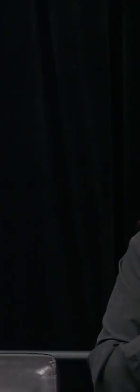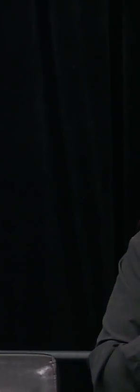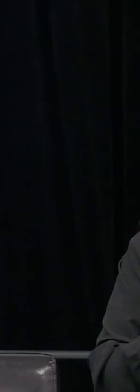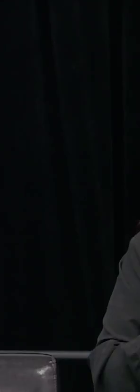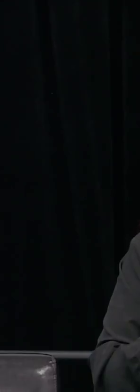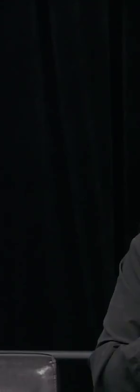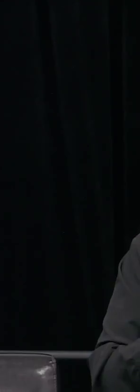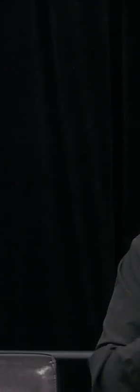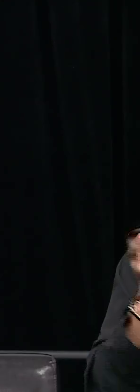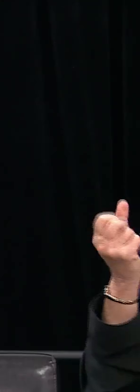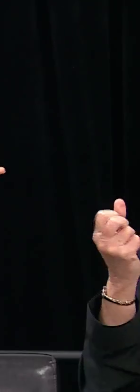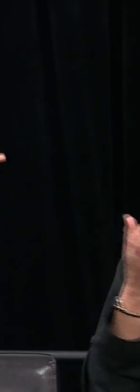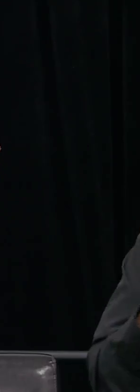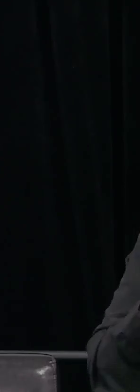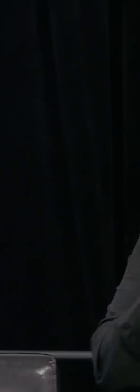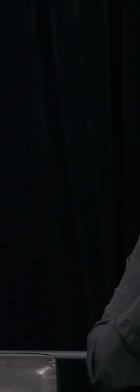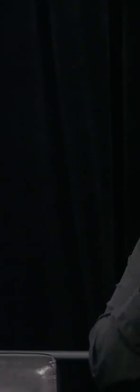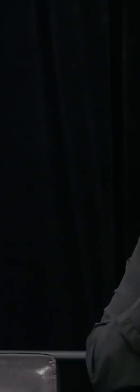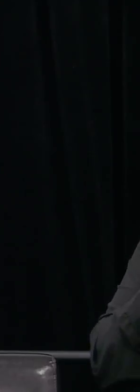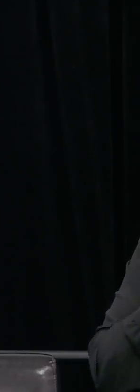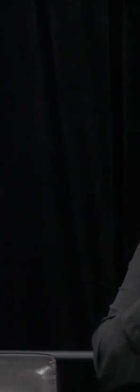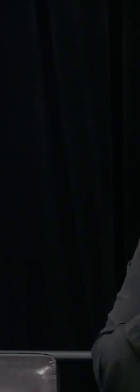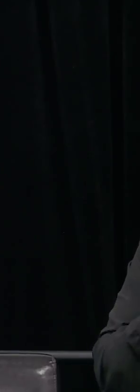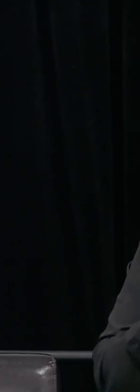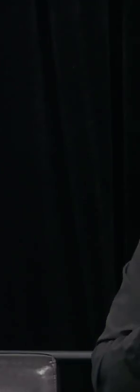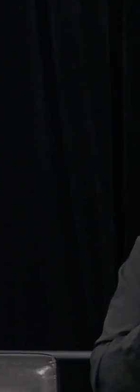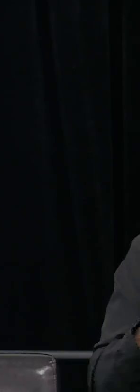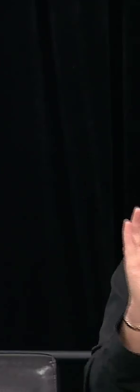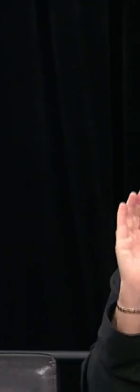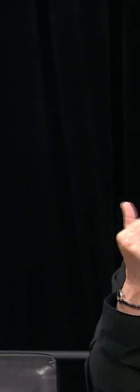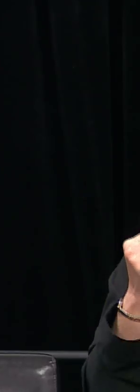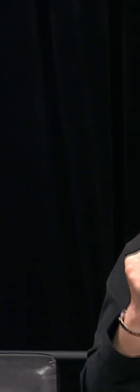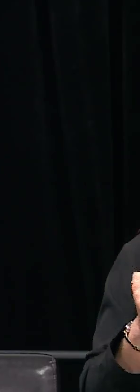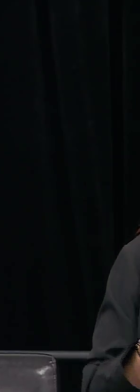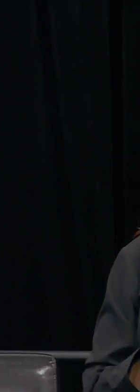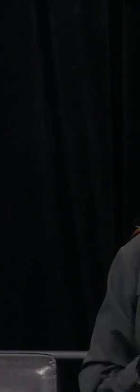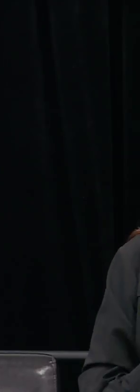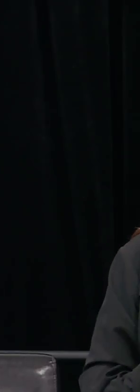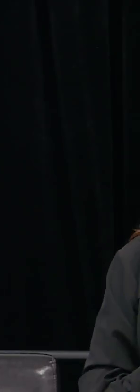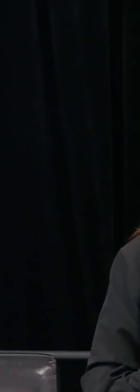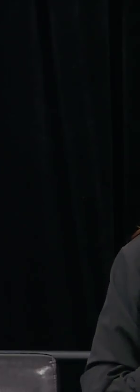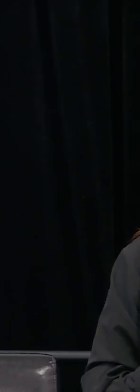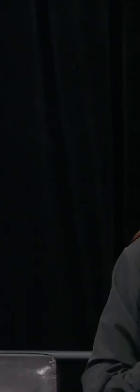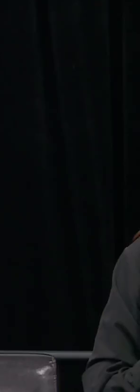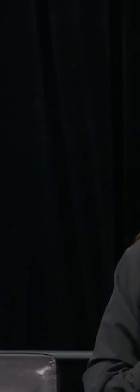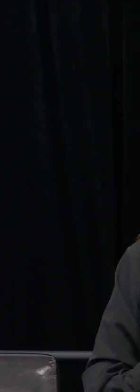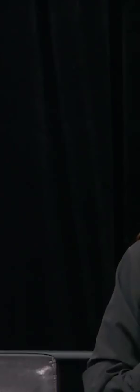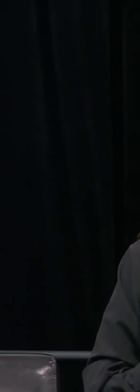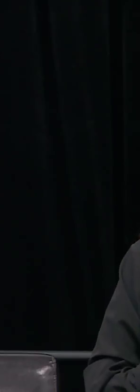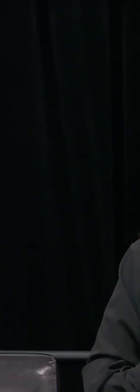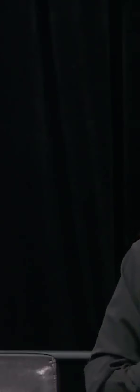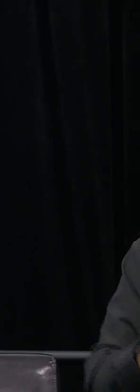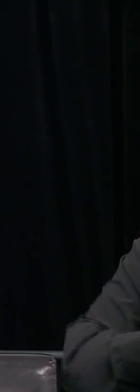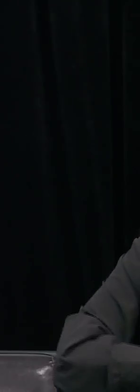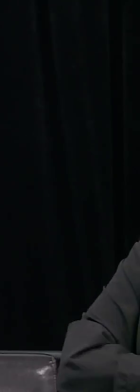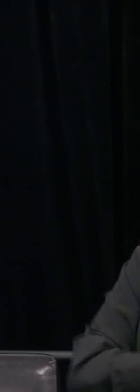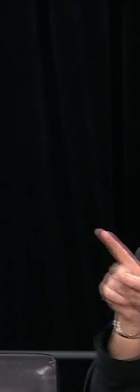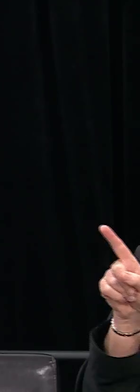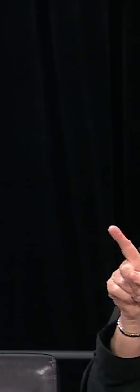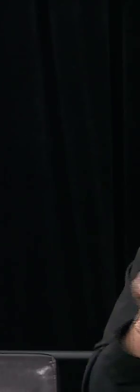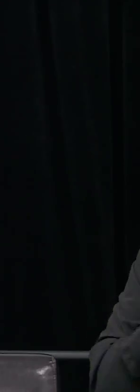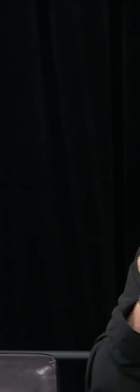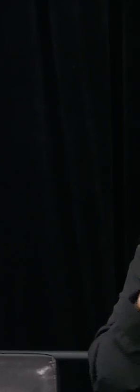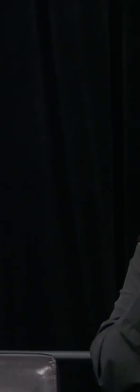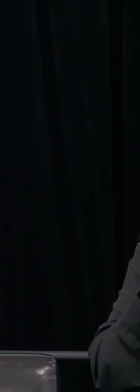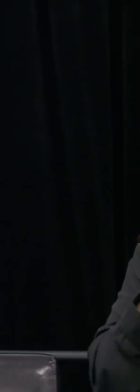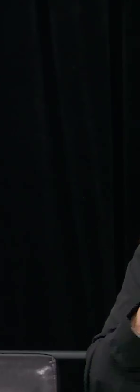communicates through writing. So we had this magical encounter where we were all from different perspectives, and we started looking for a